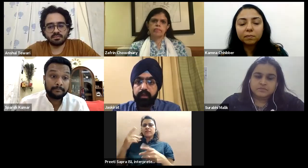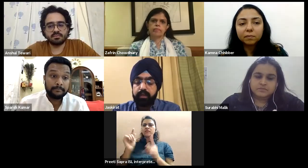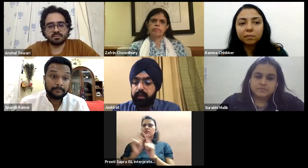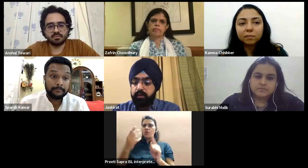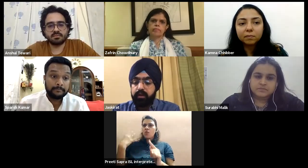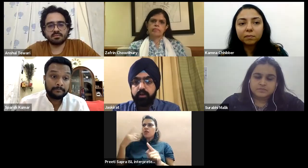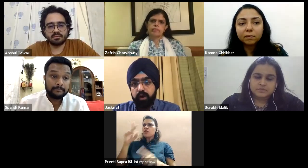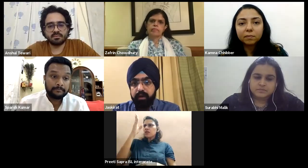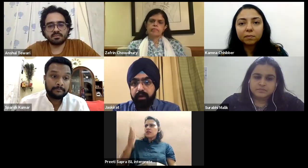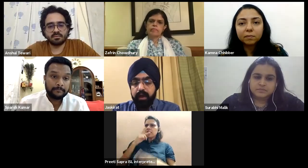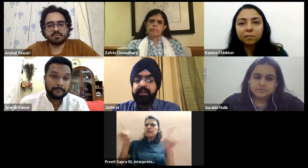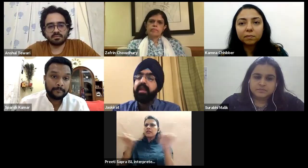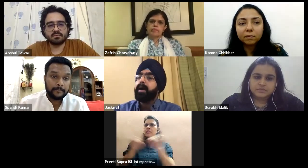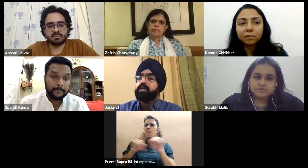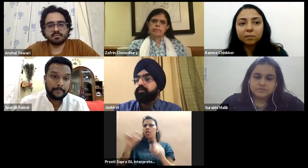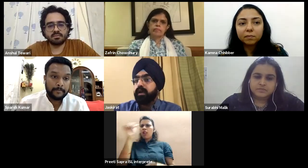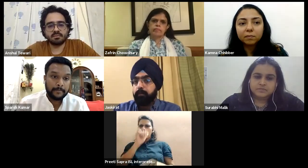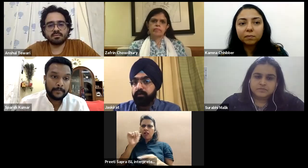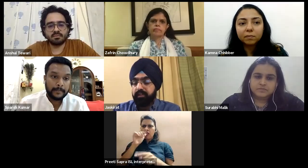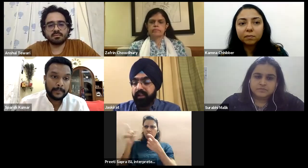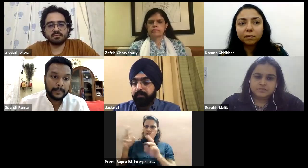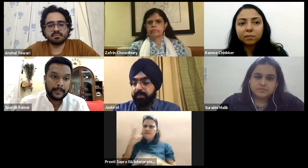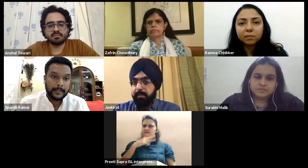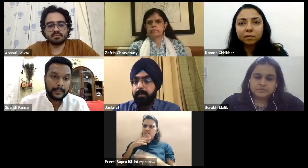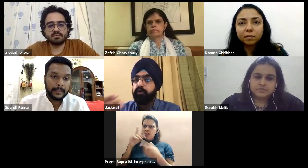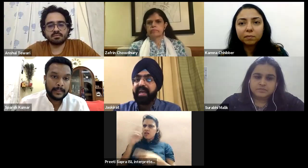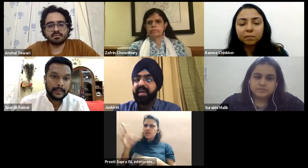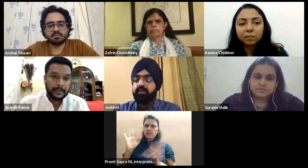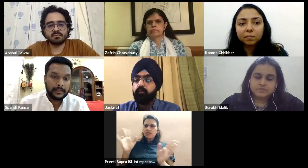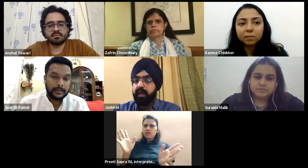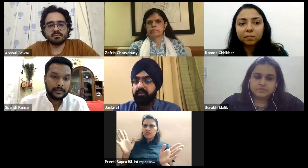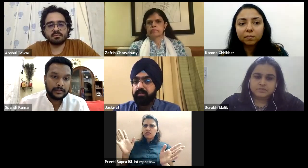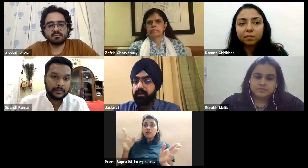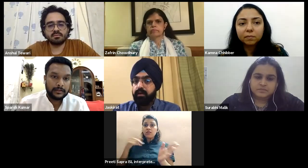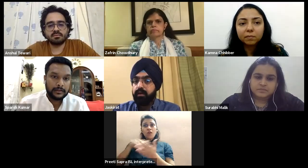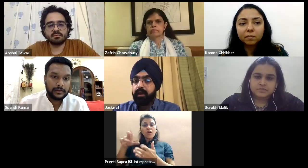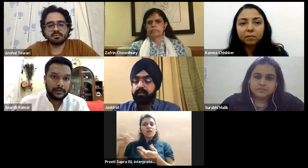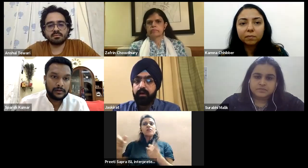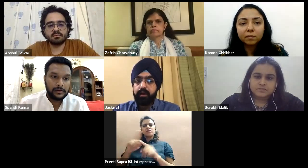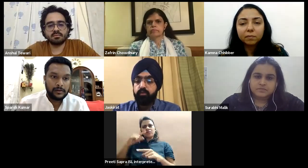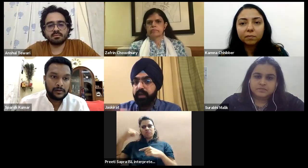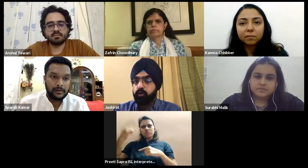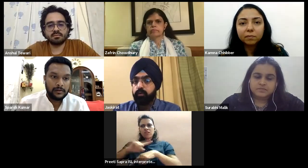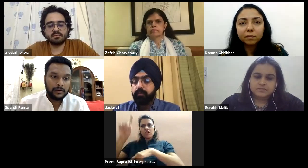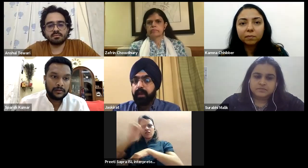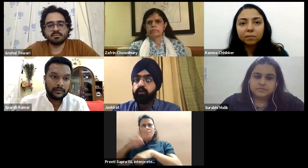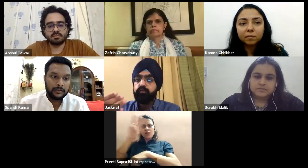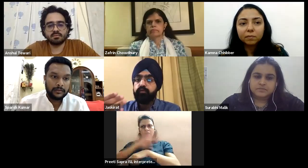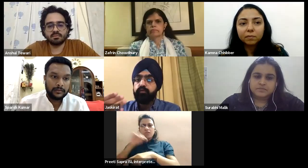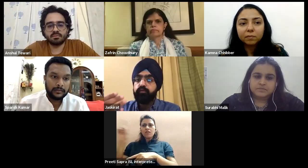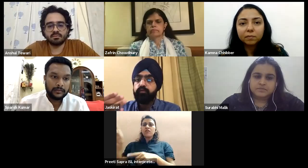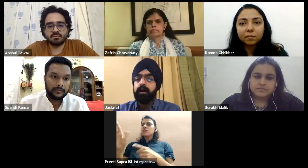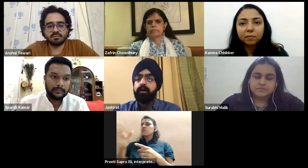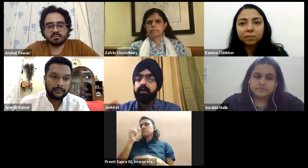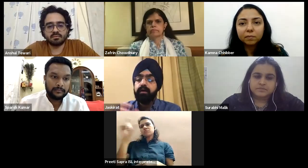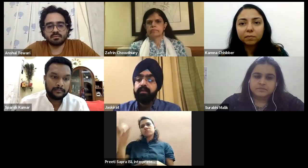consumption, that he was a little drunk. And then he passed away a couple of days later. But for days and weeks, his widow had to fight